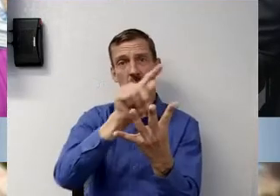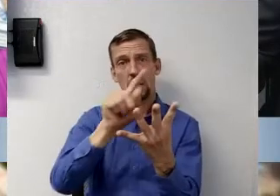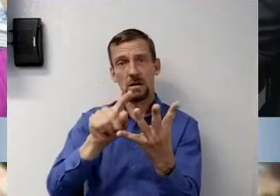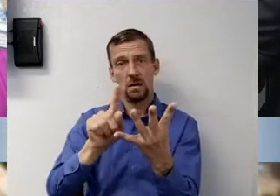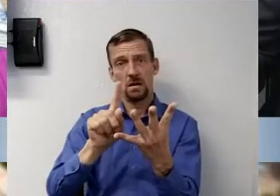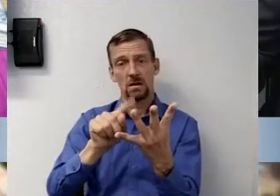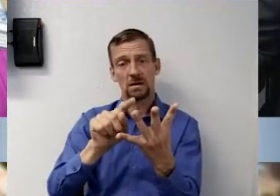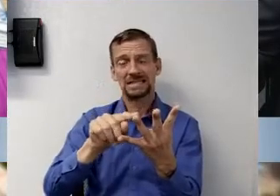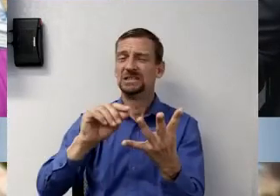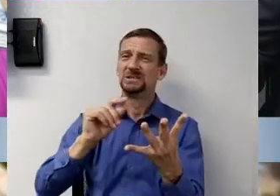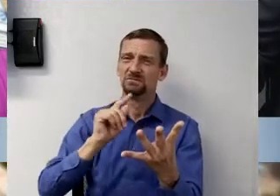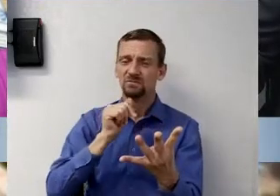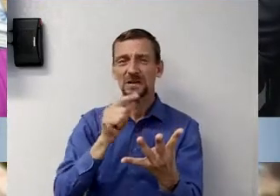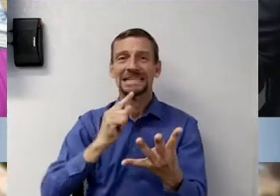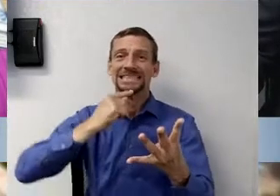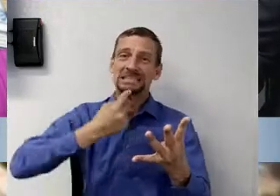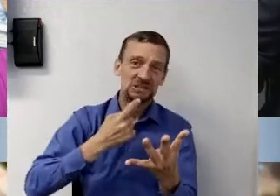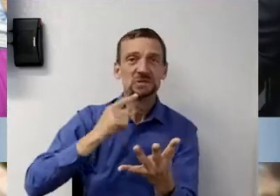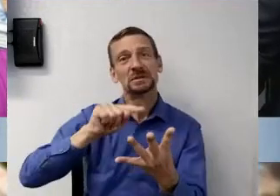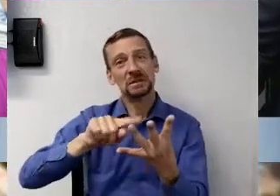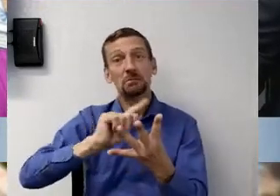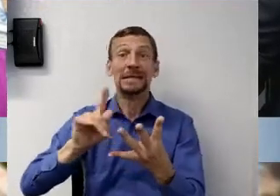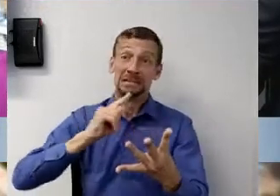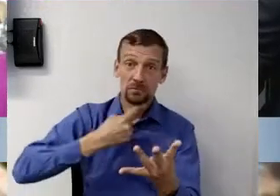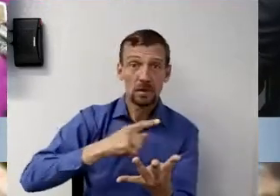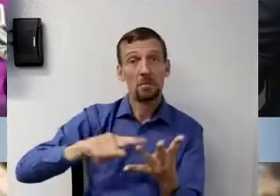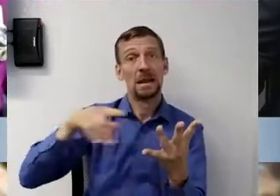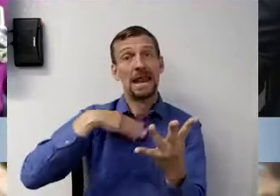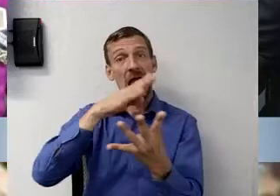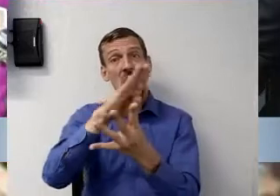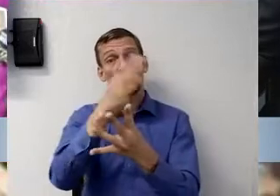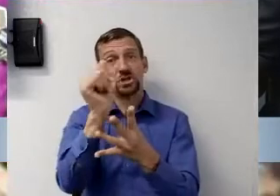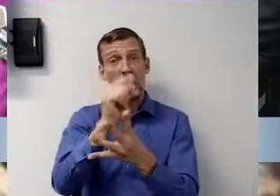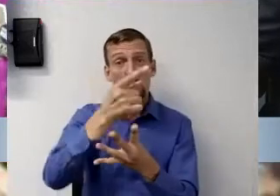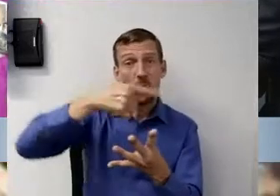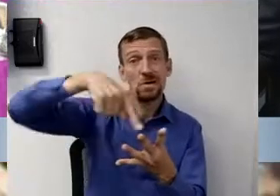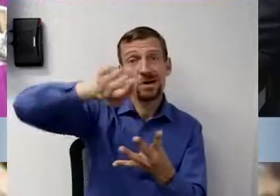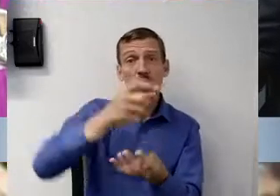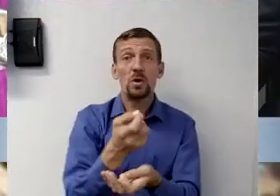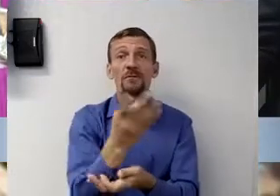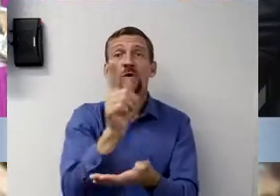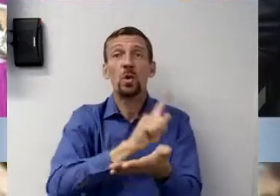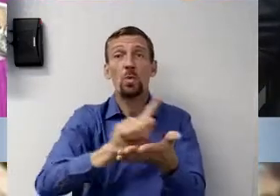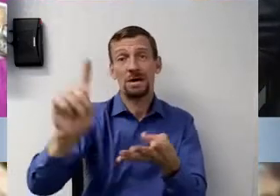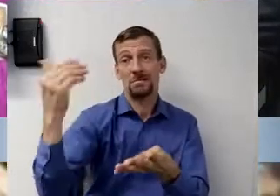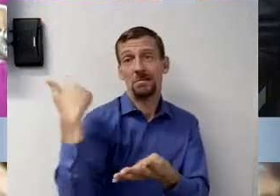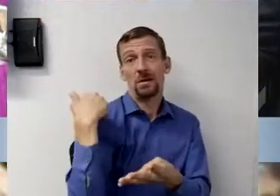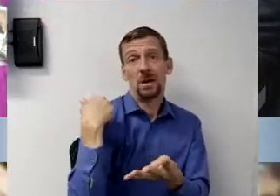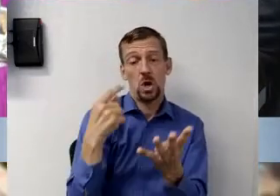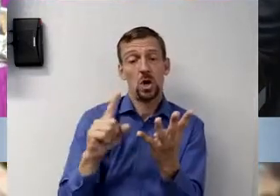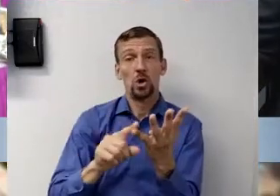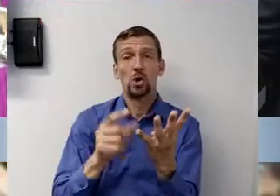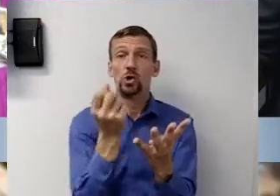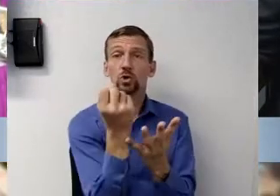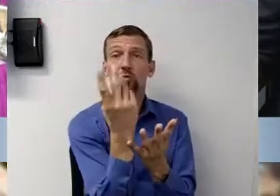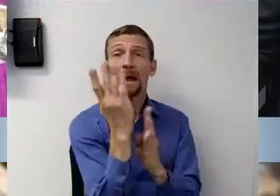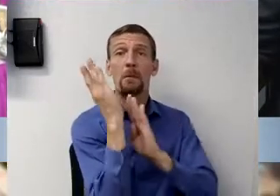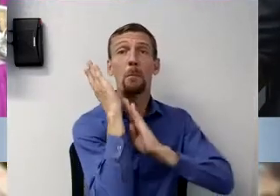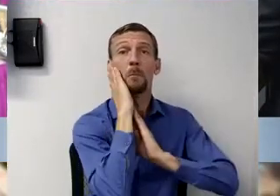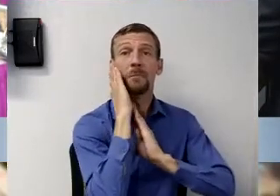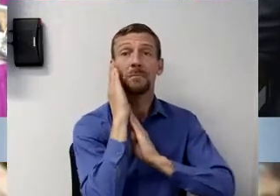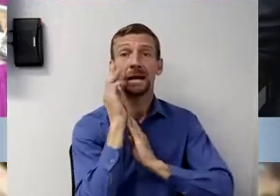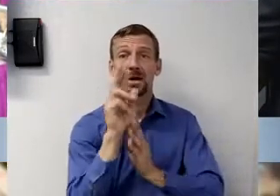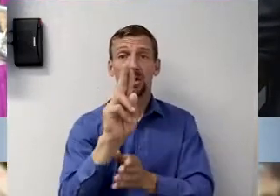an intermediate critical care unit. And then I think I shared with you a few weeks ago, we took our 12-bed pediatric